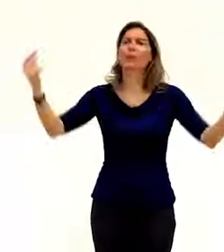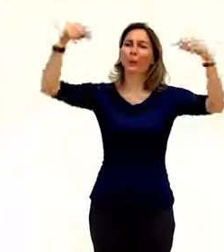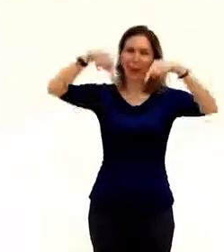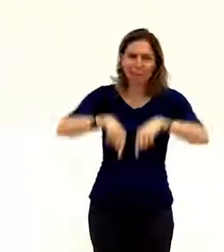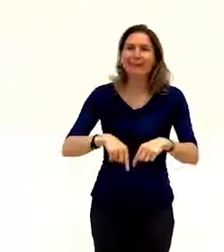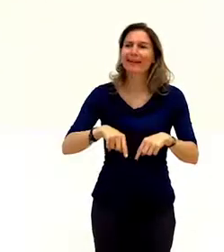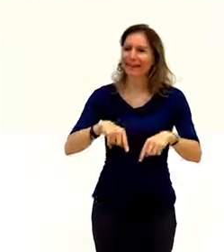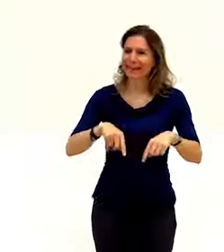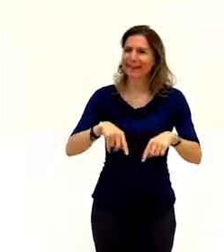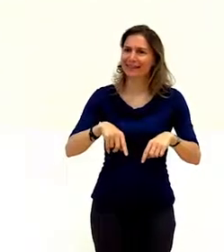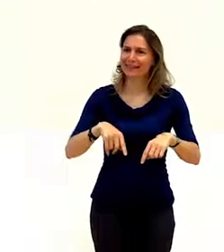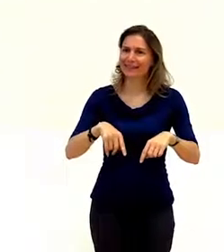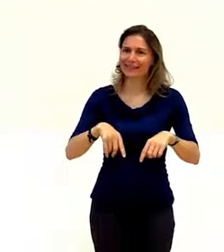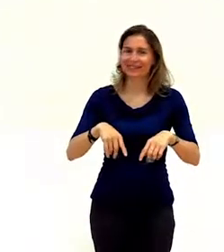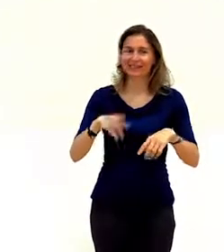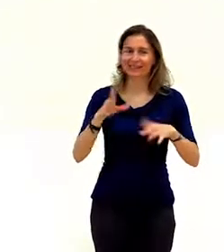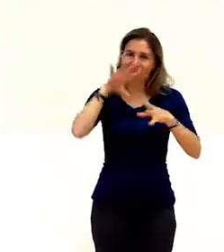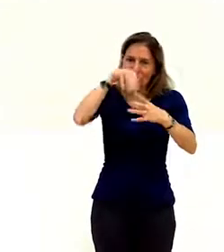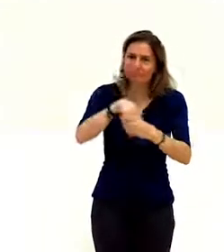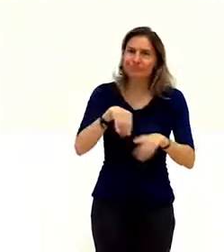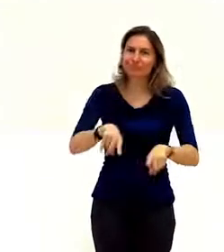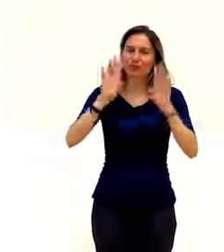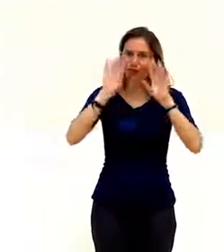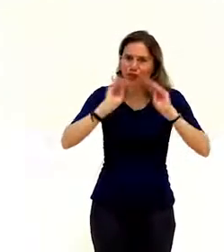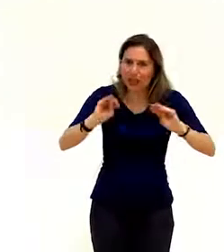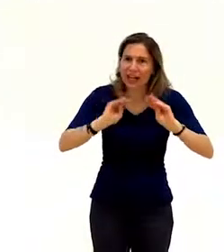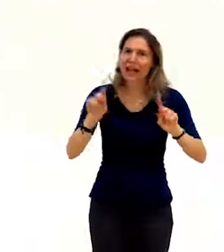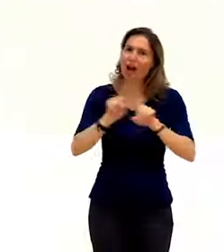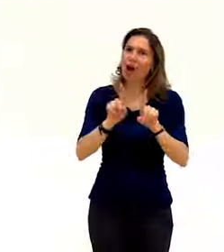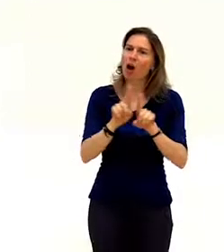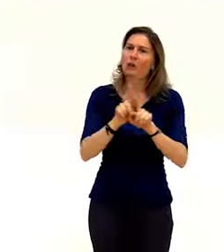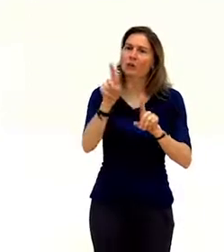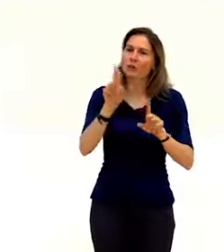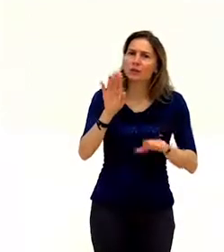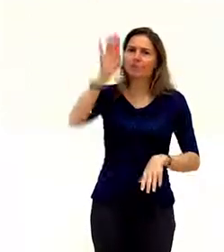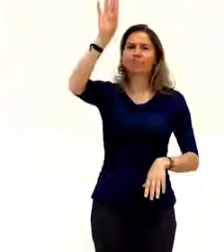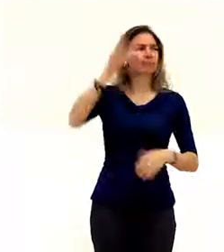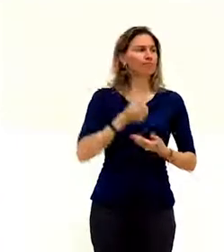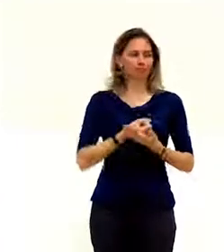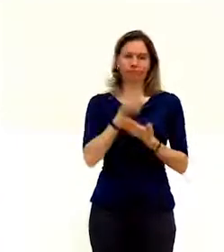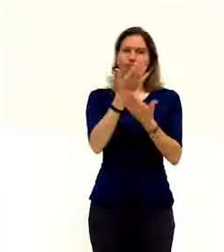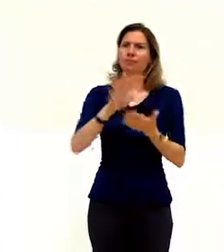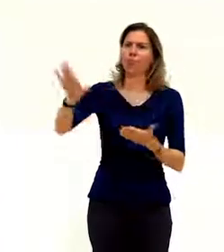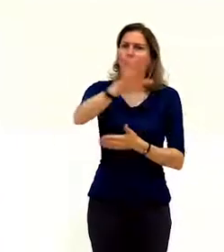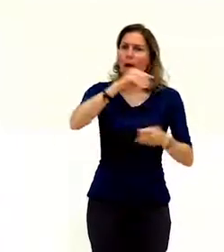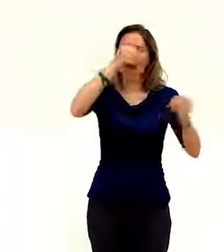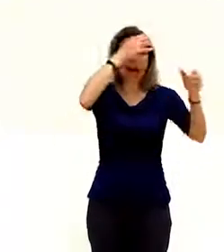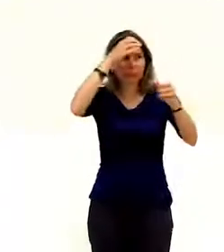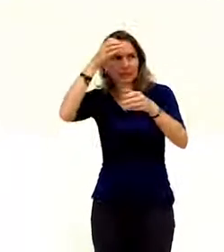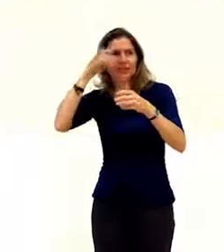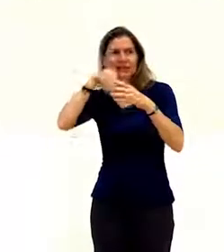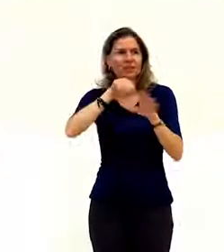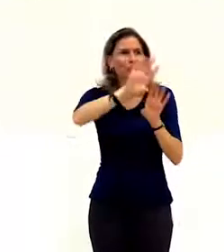to hear, to participate, and voice your expertise, your profound expertise in Member